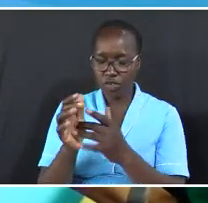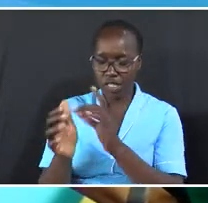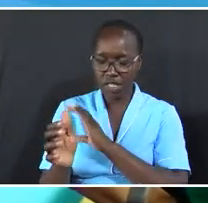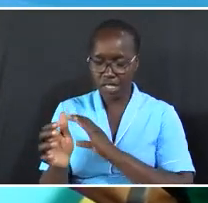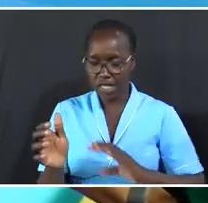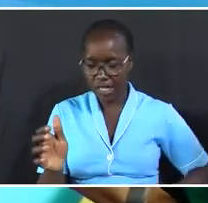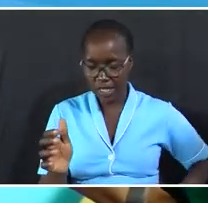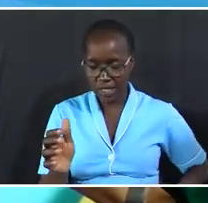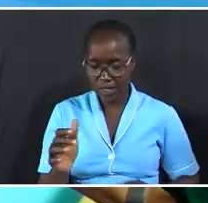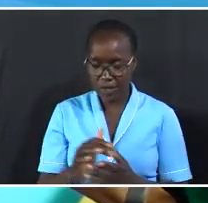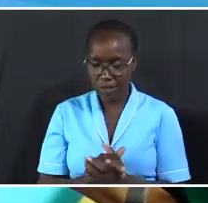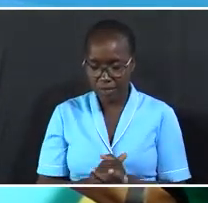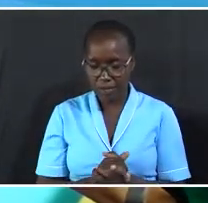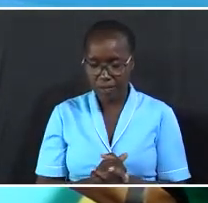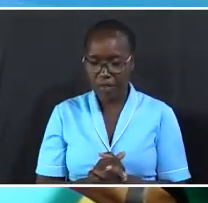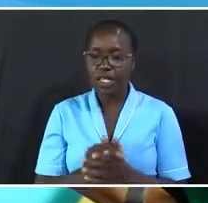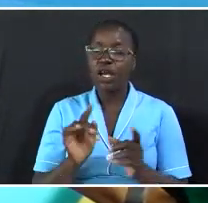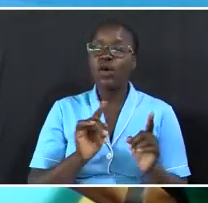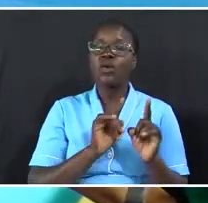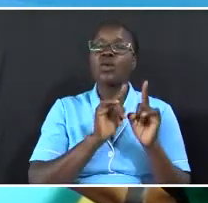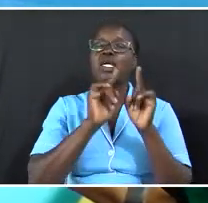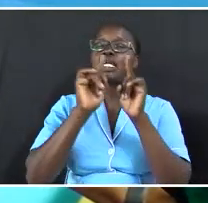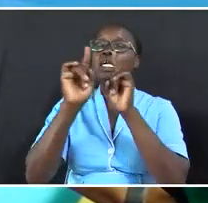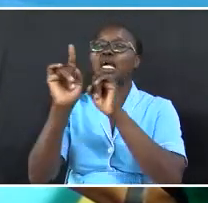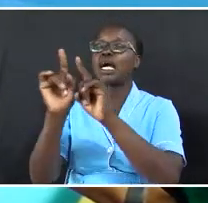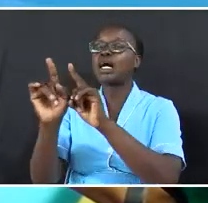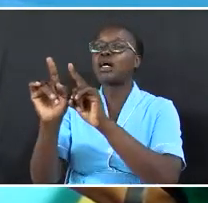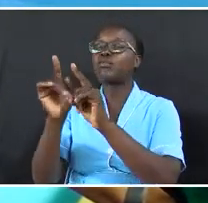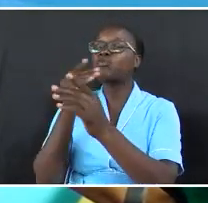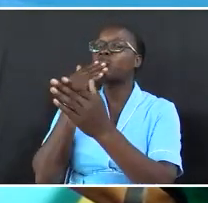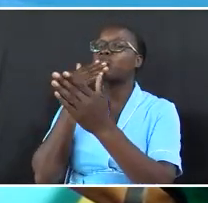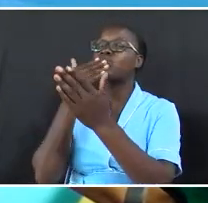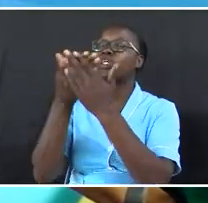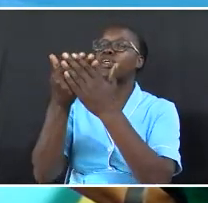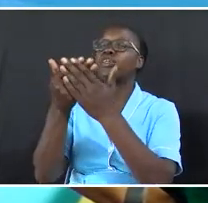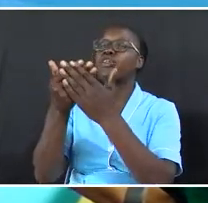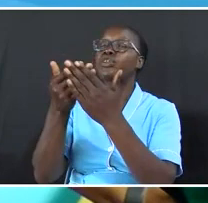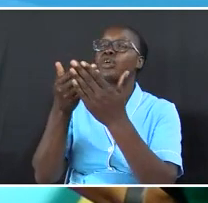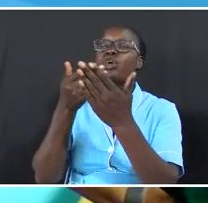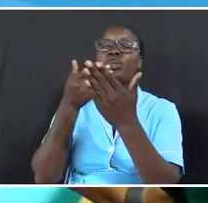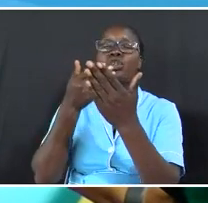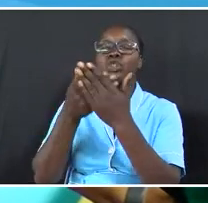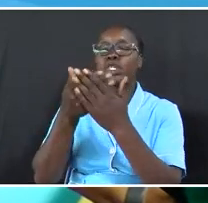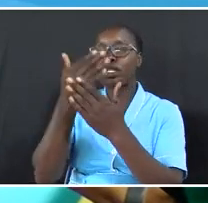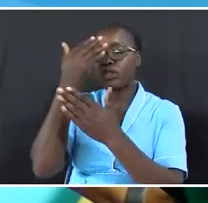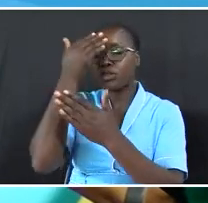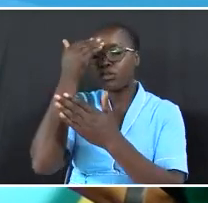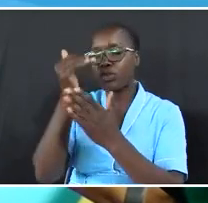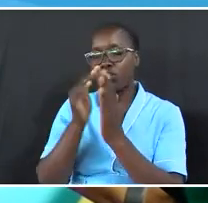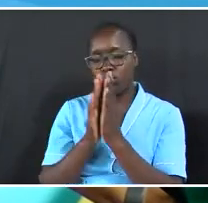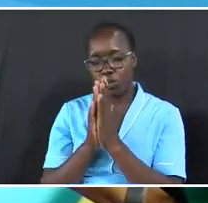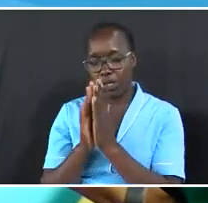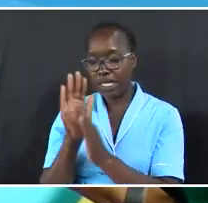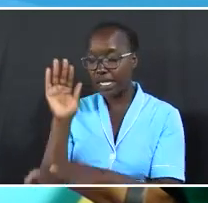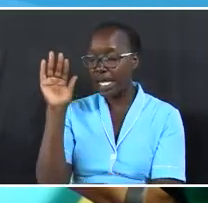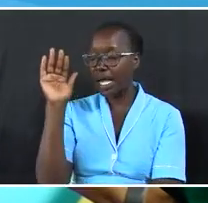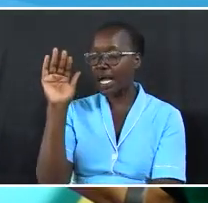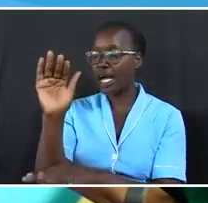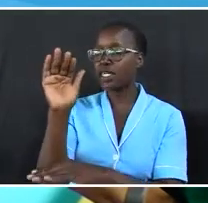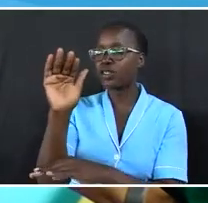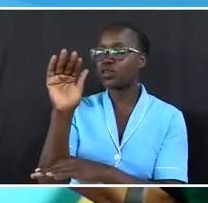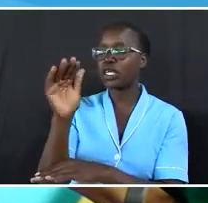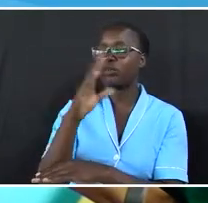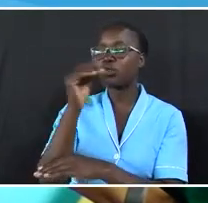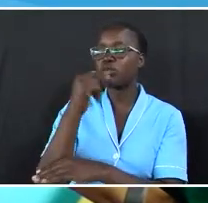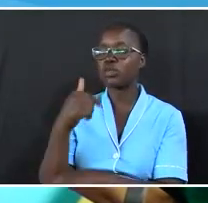Christ, we come back to thank you because we prayed and we asked you that you